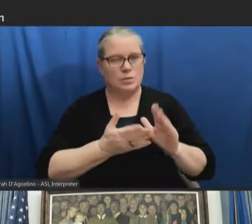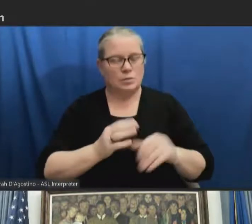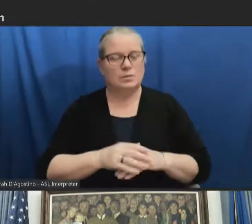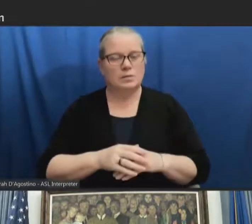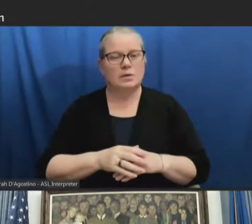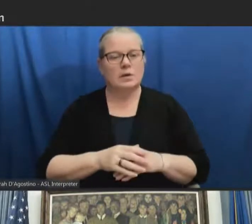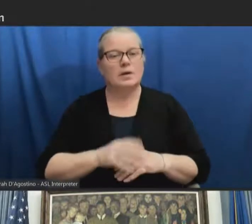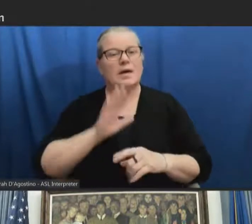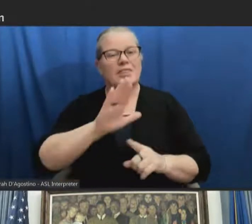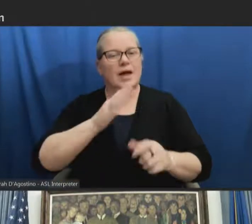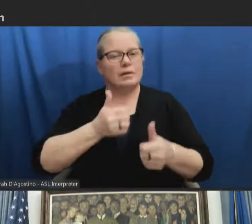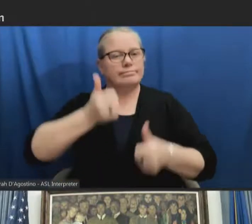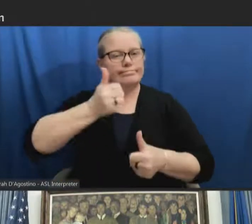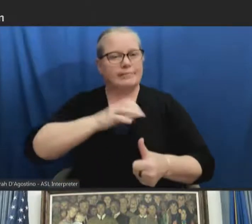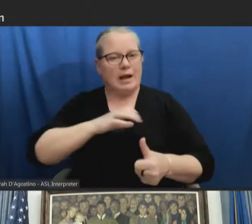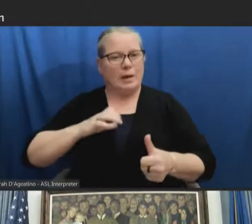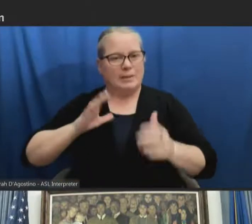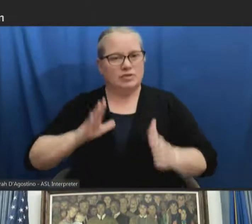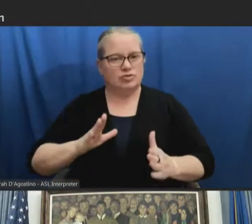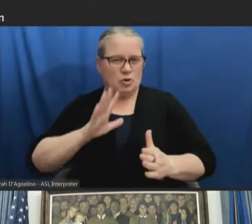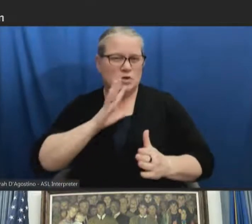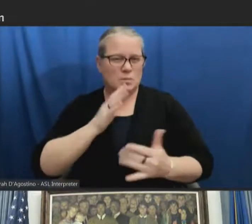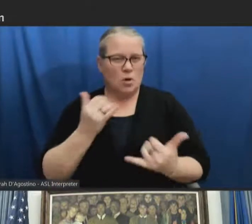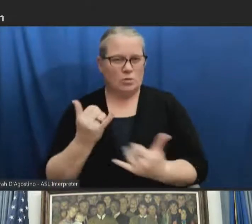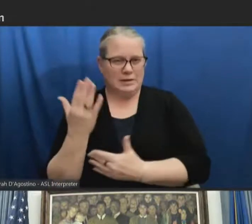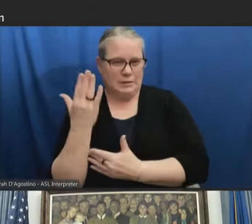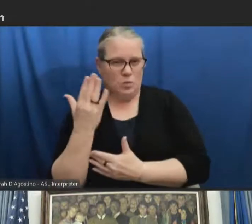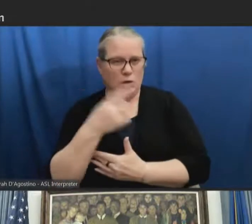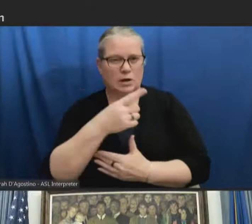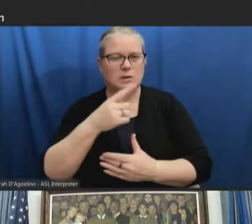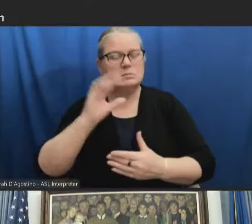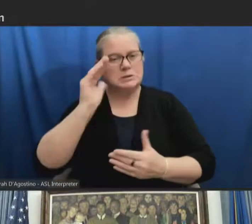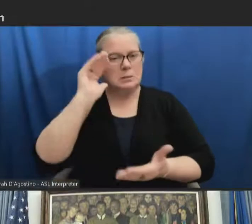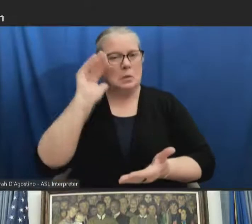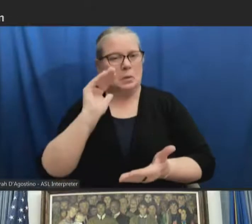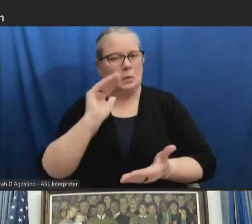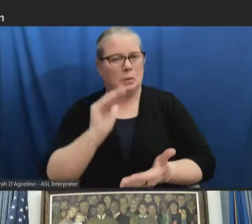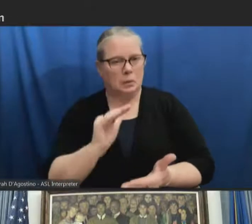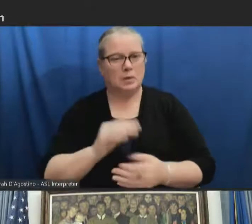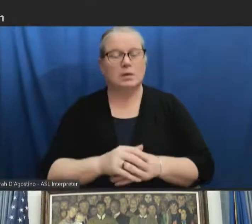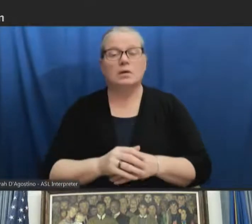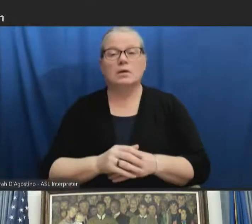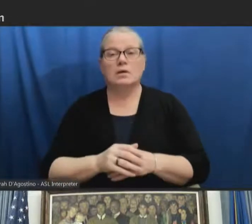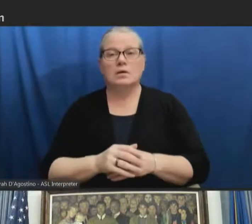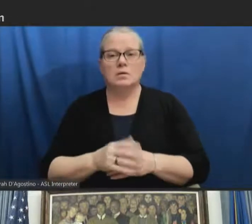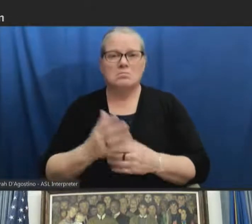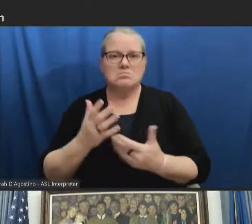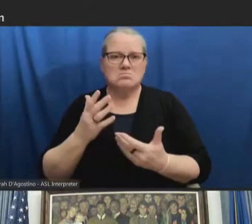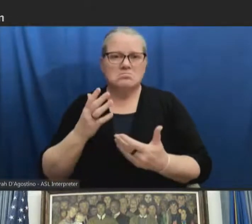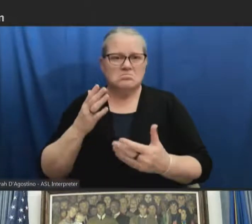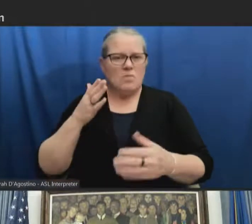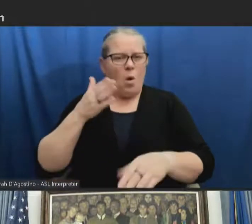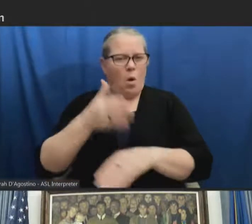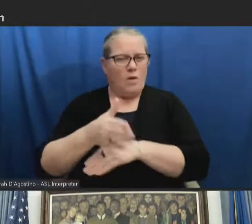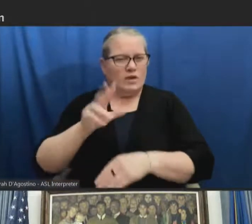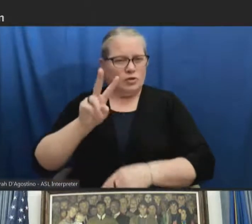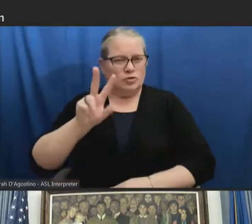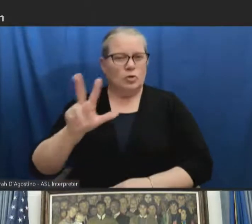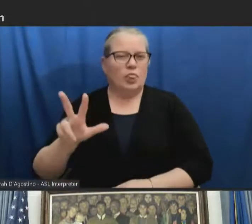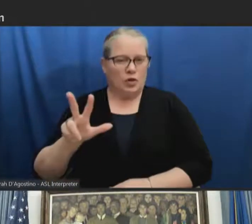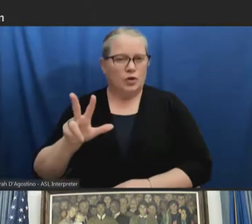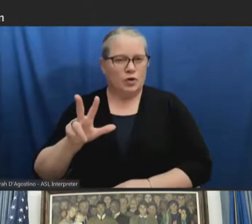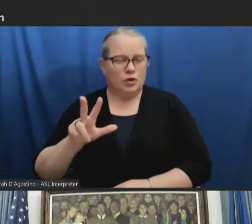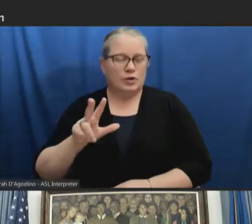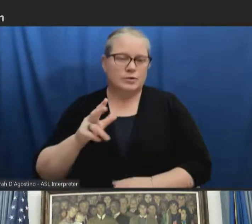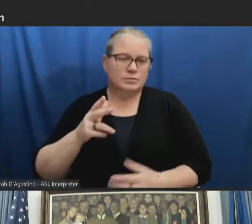in the right direction. And we do have over 2/3 of our DOC staff is fully vaccinated at this point. It is the lowest percentage among our agencies,